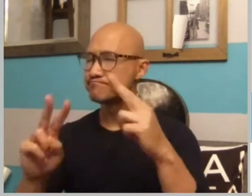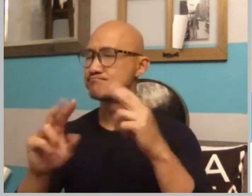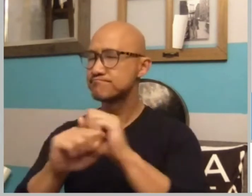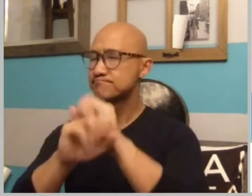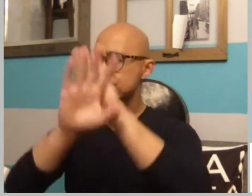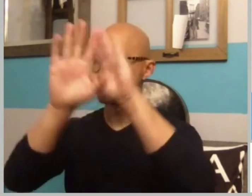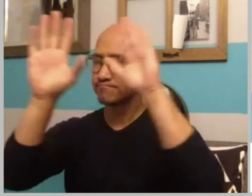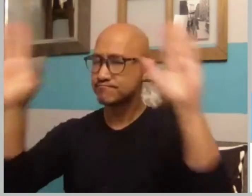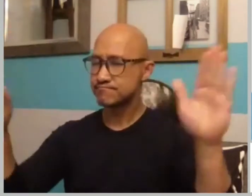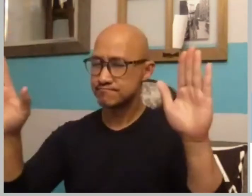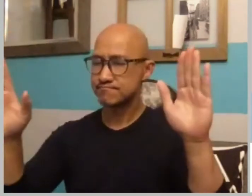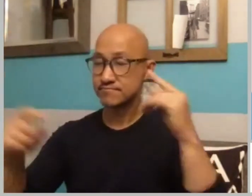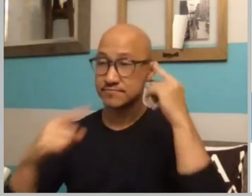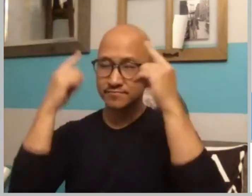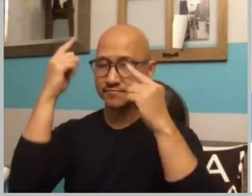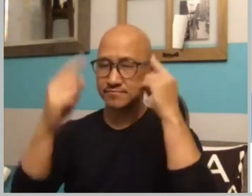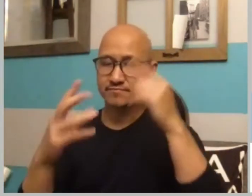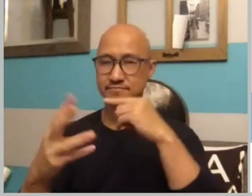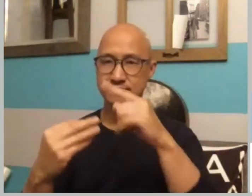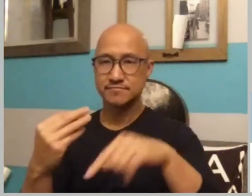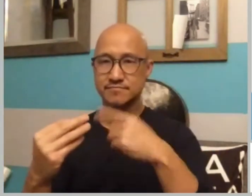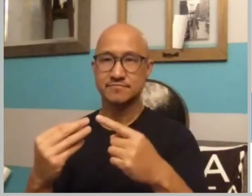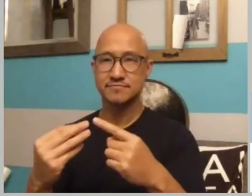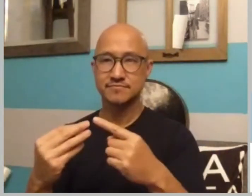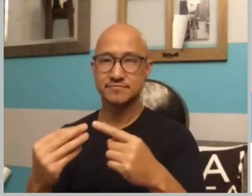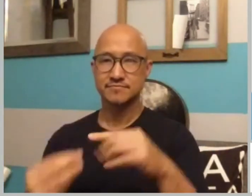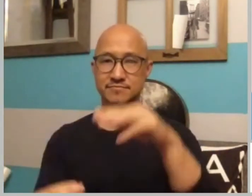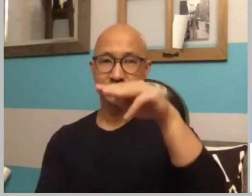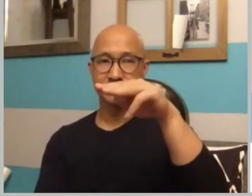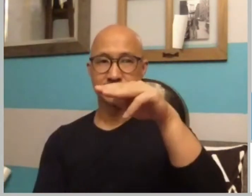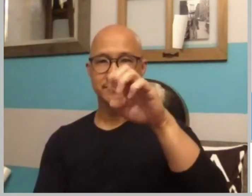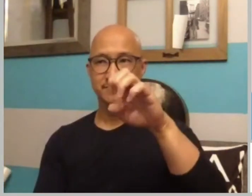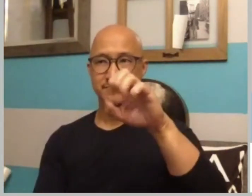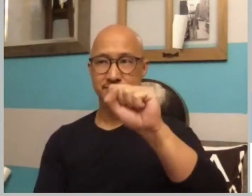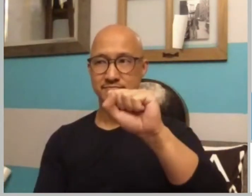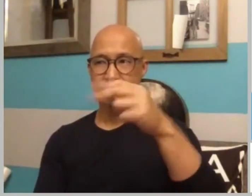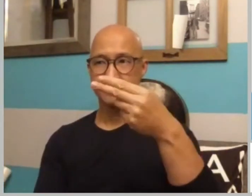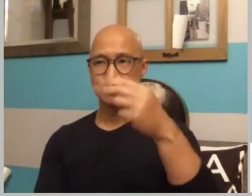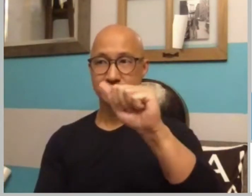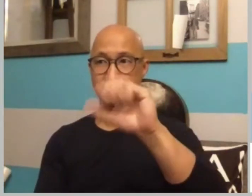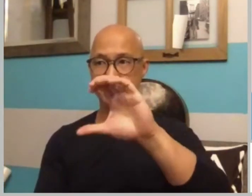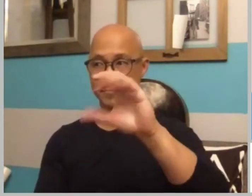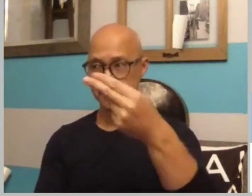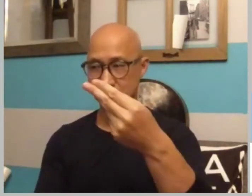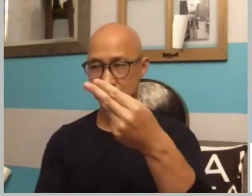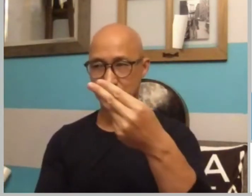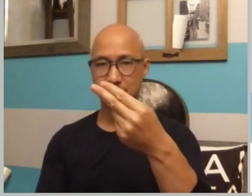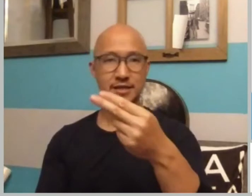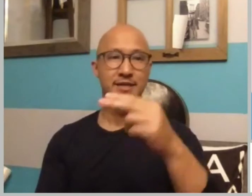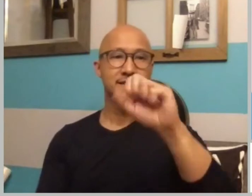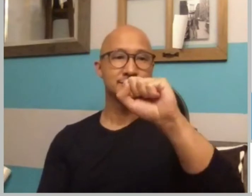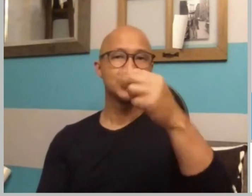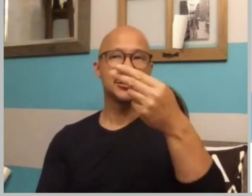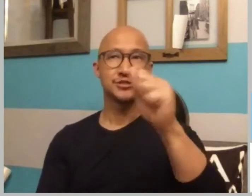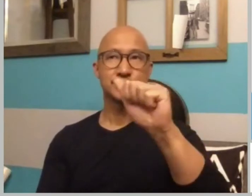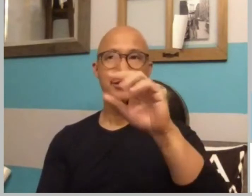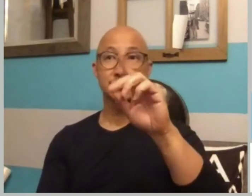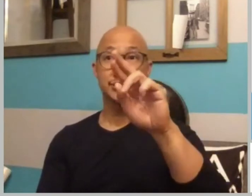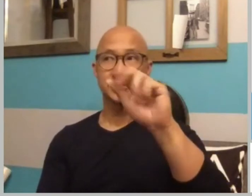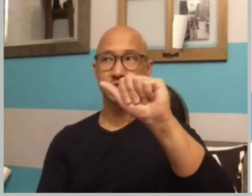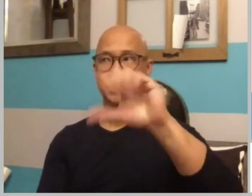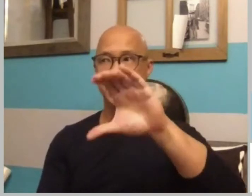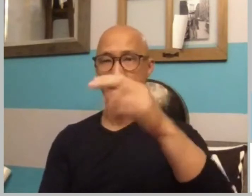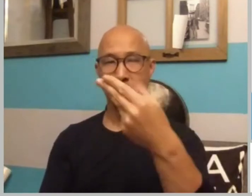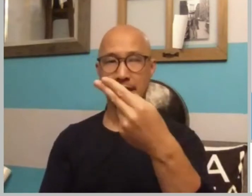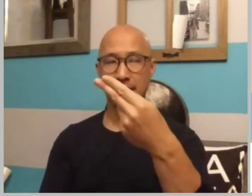worldly perspective, people say, oh, Michael Jordan, when he was sick, and he had the flu, he still went out there and played and he dropped, I